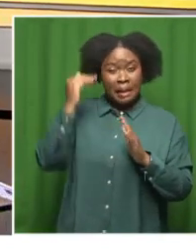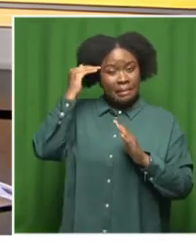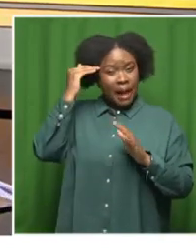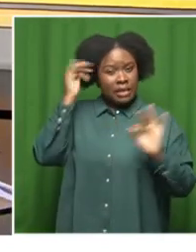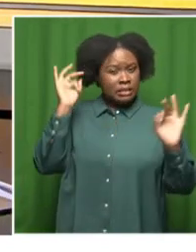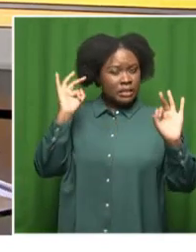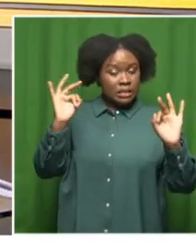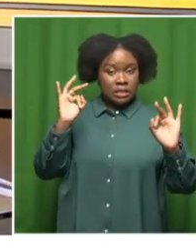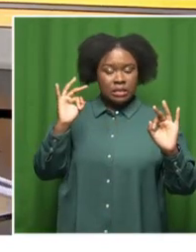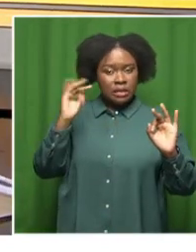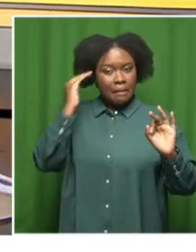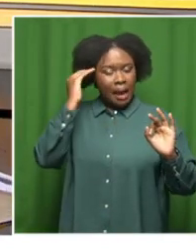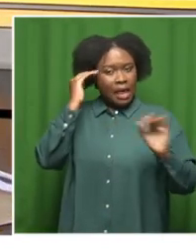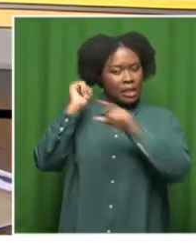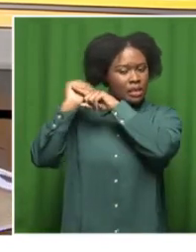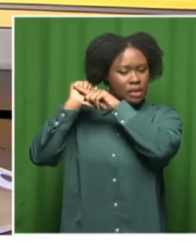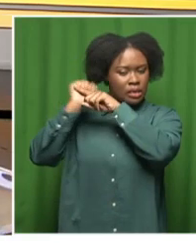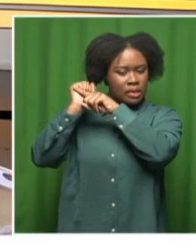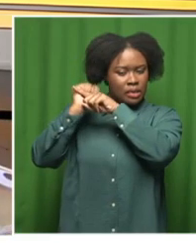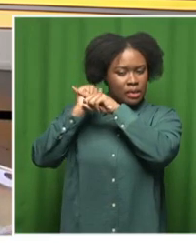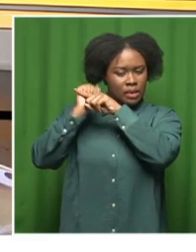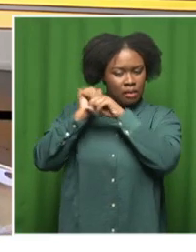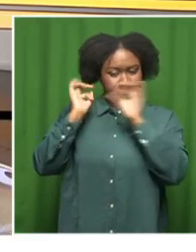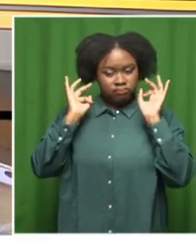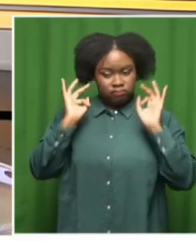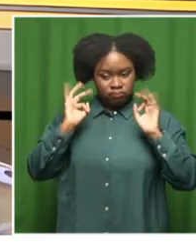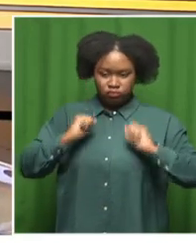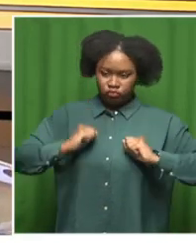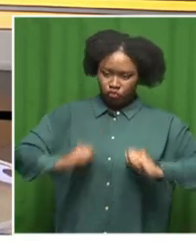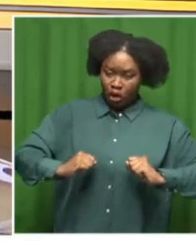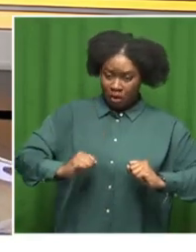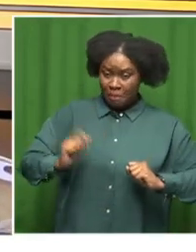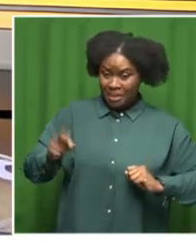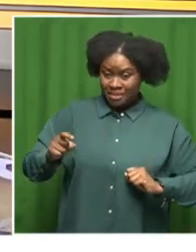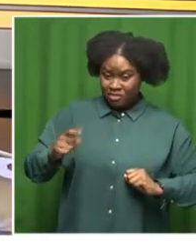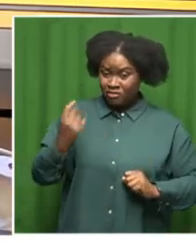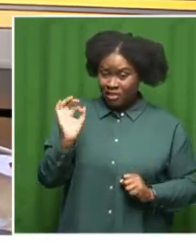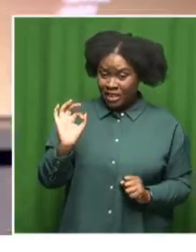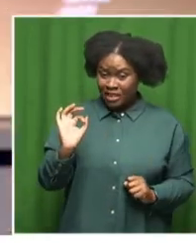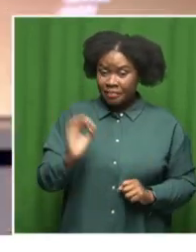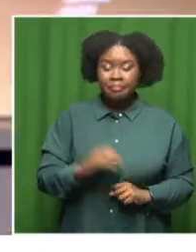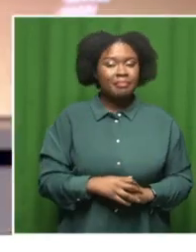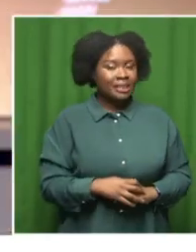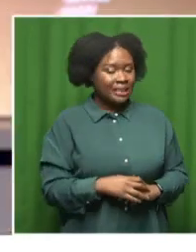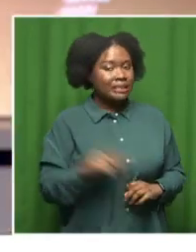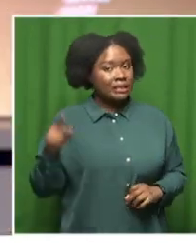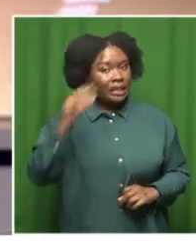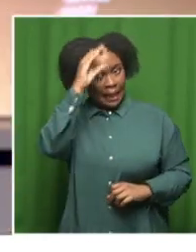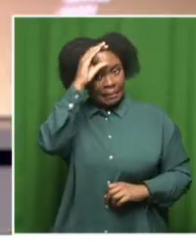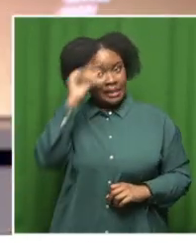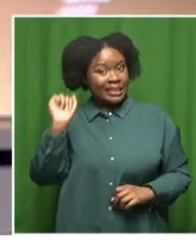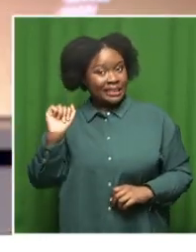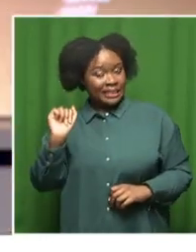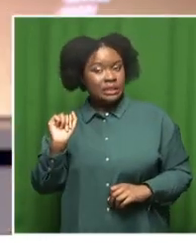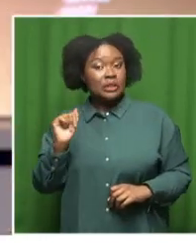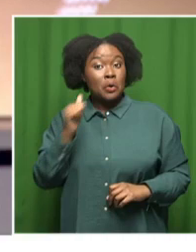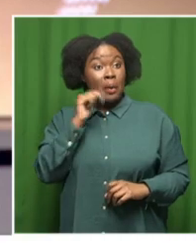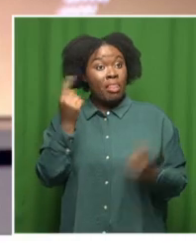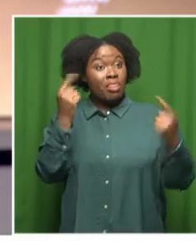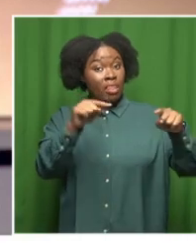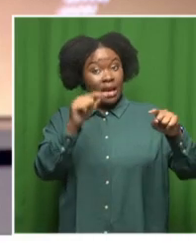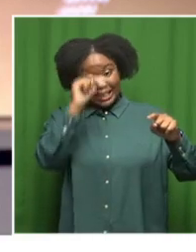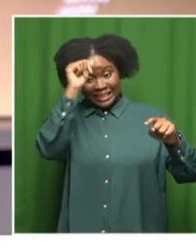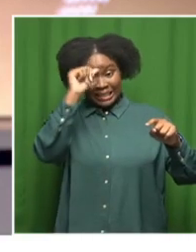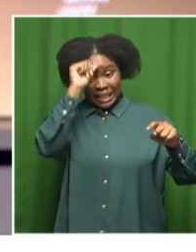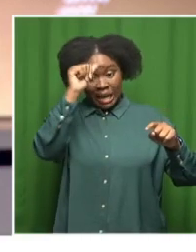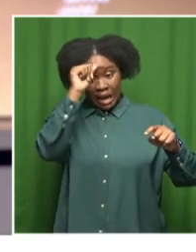first overcome that battle. Well, I think, again, this is where the stroke of genius might lie for Boucher, taking the side to India.